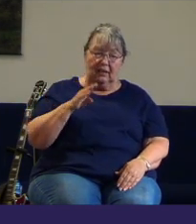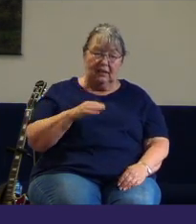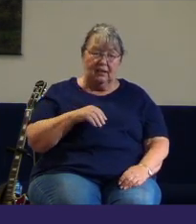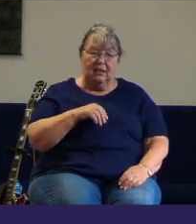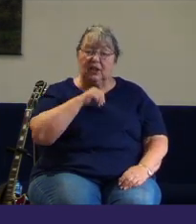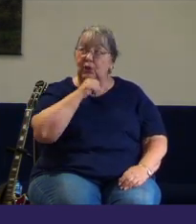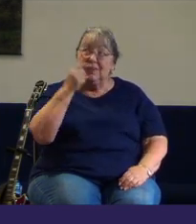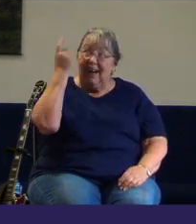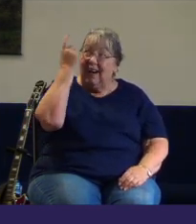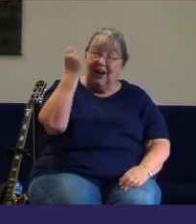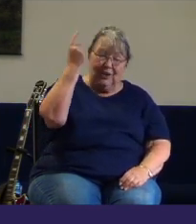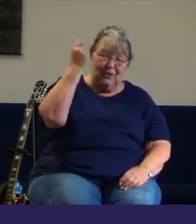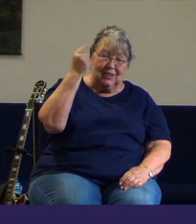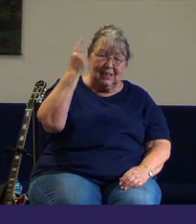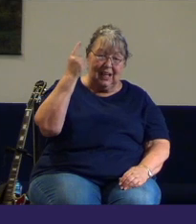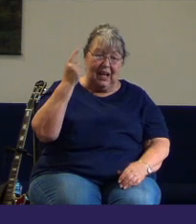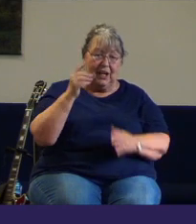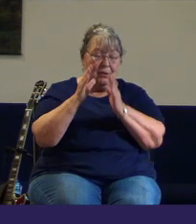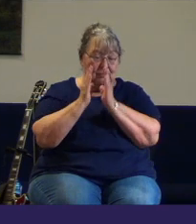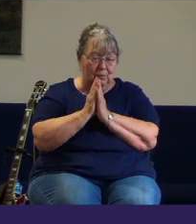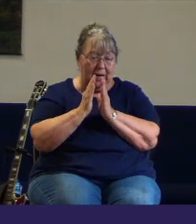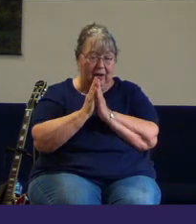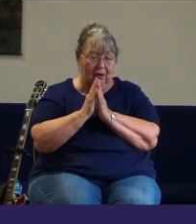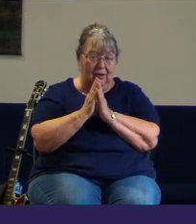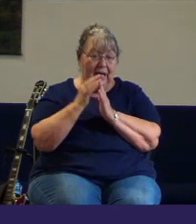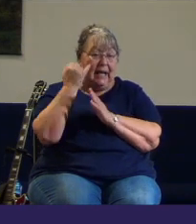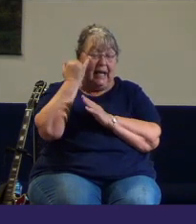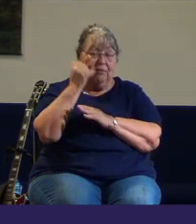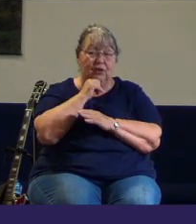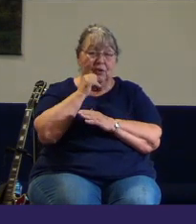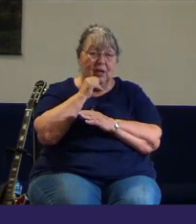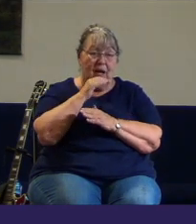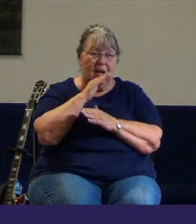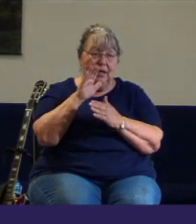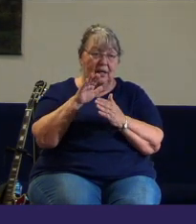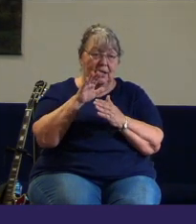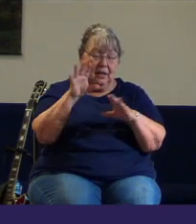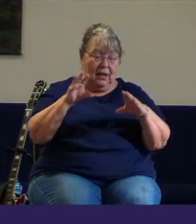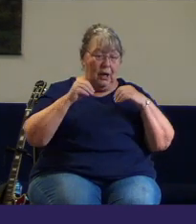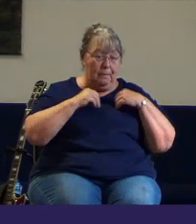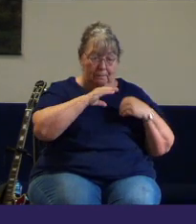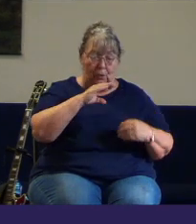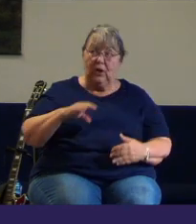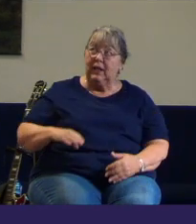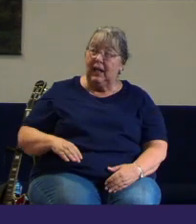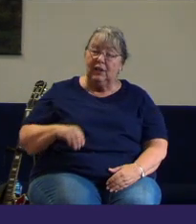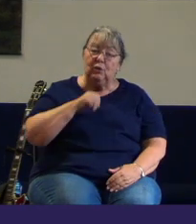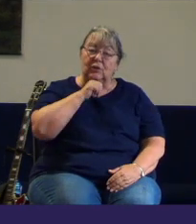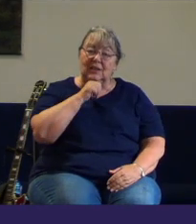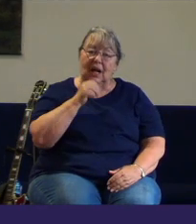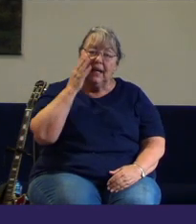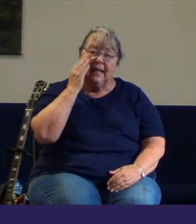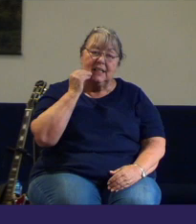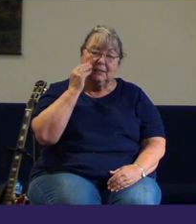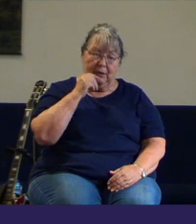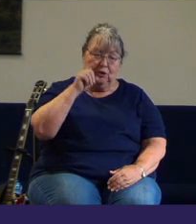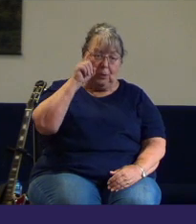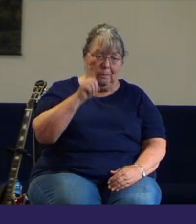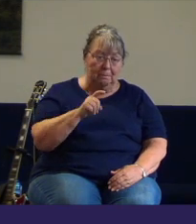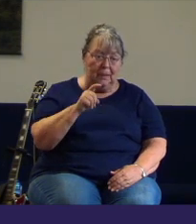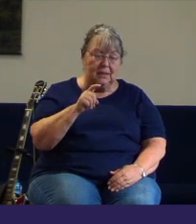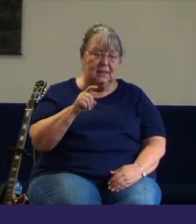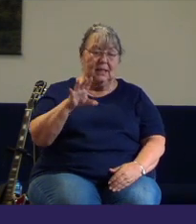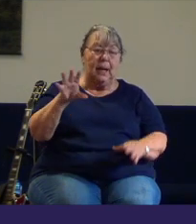not understand what prayer is all about. Unless a person is born again, he will not experience the things of God. You must be born